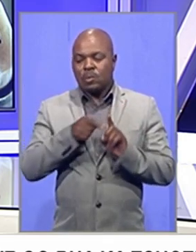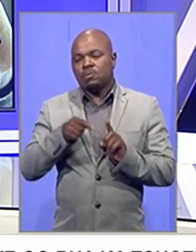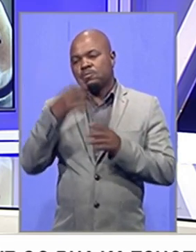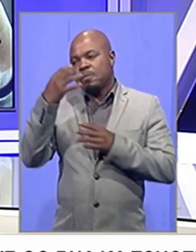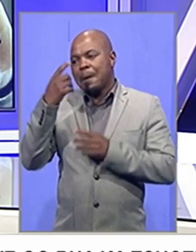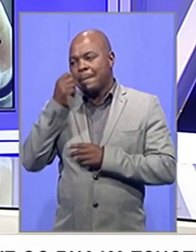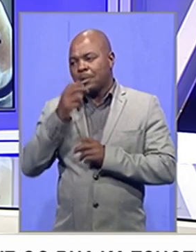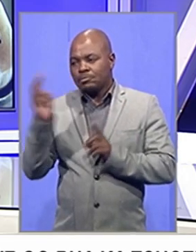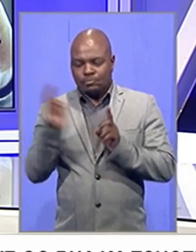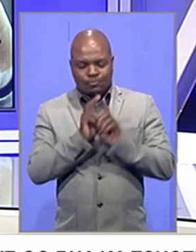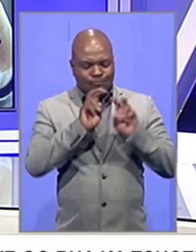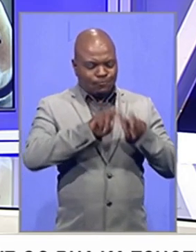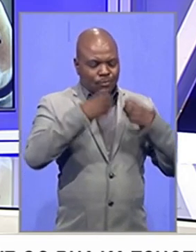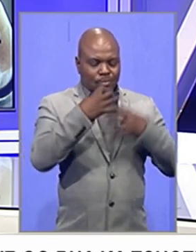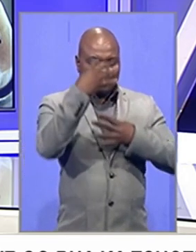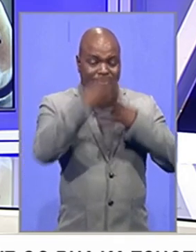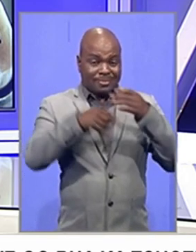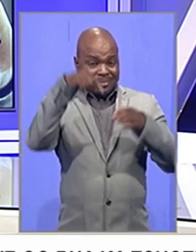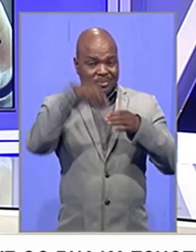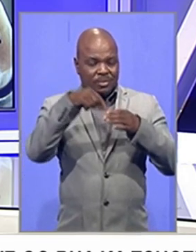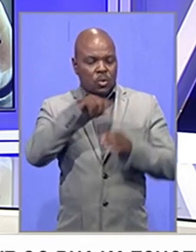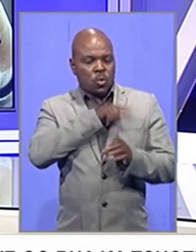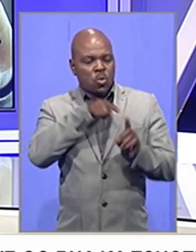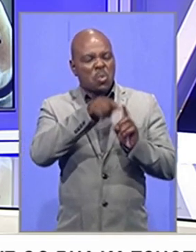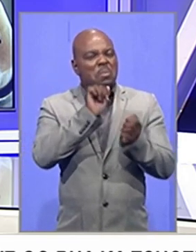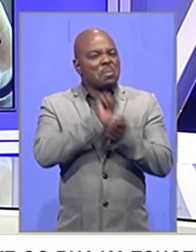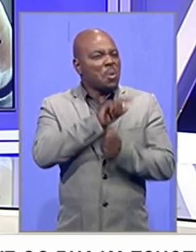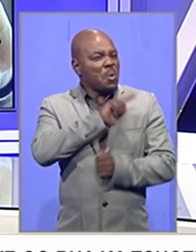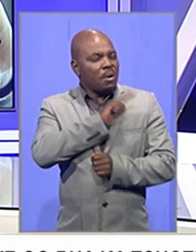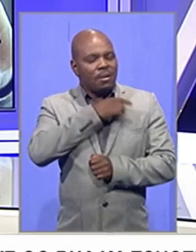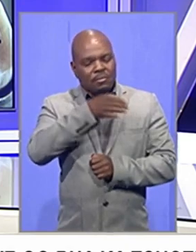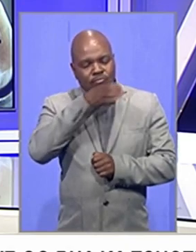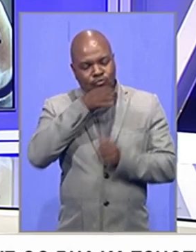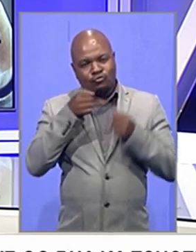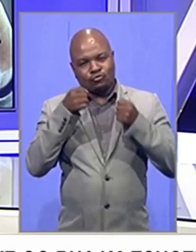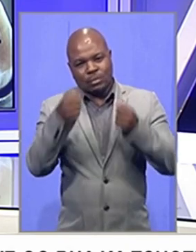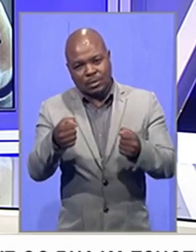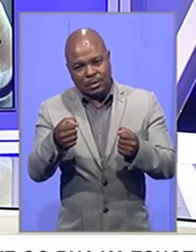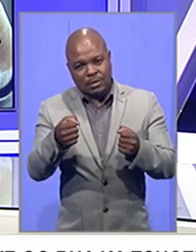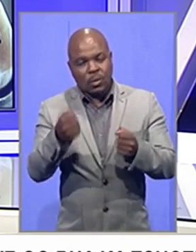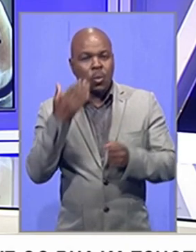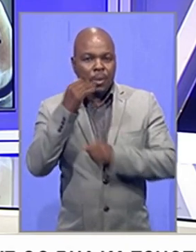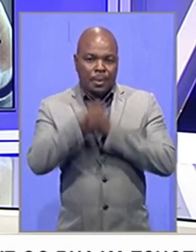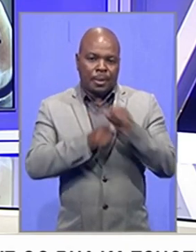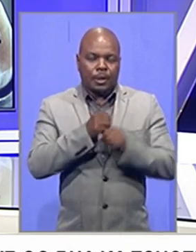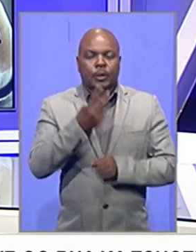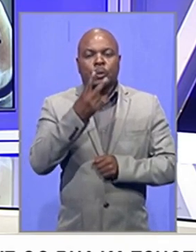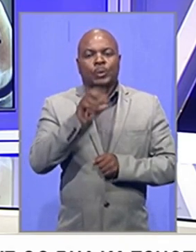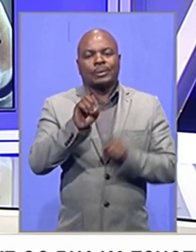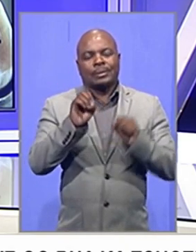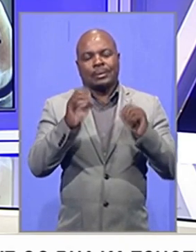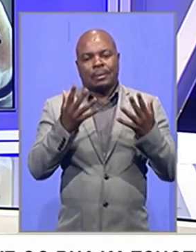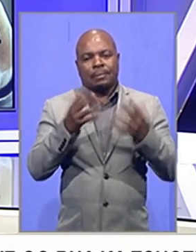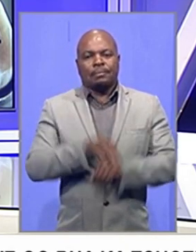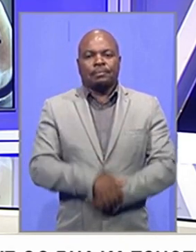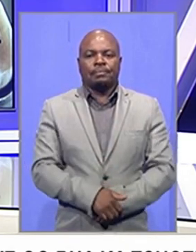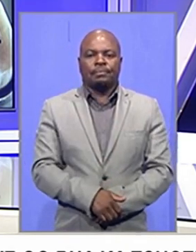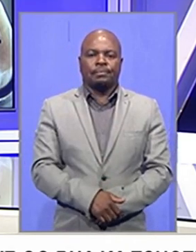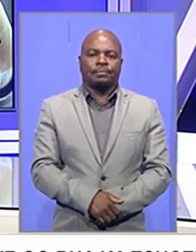beteletswe ke banna ba bangwe kwa diseleng morago ga go tshwarelwa go kgweetsa a itshietse ka 2010.